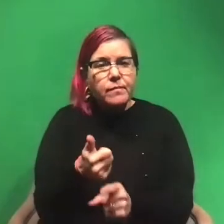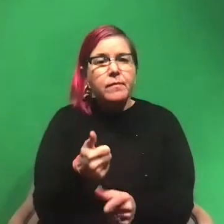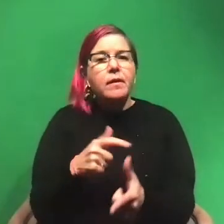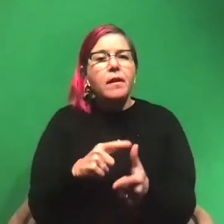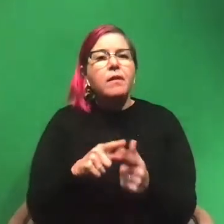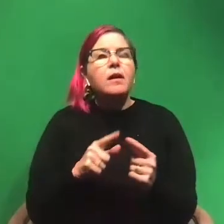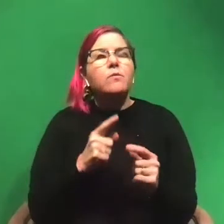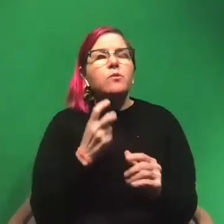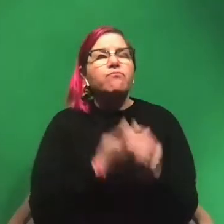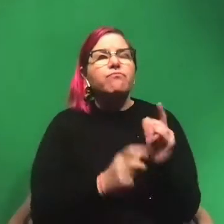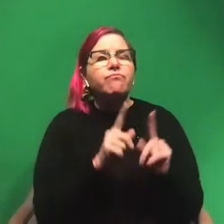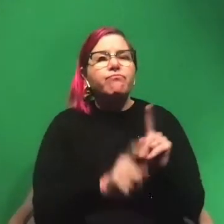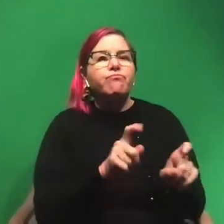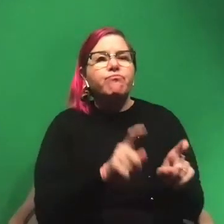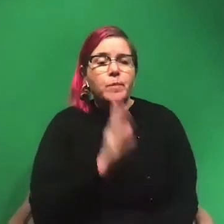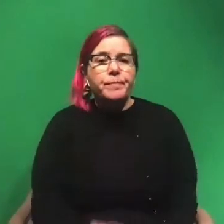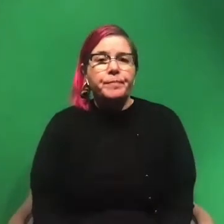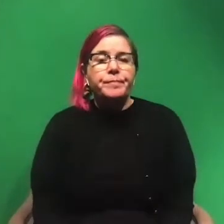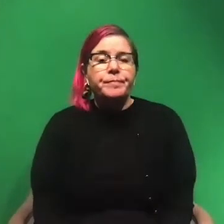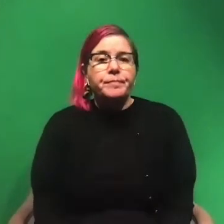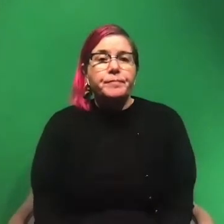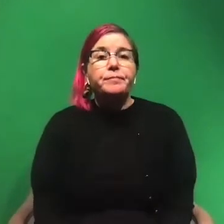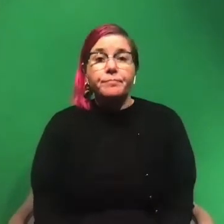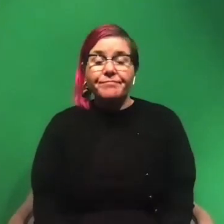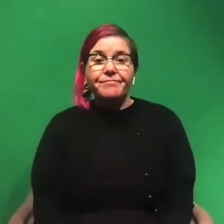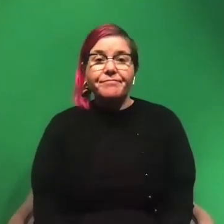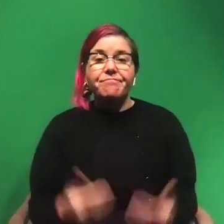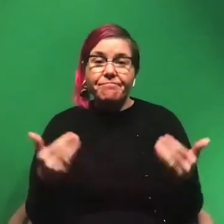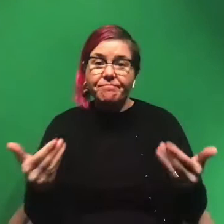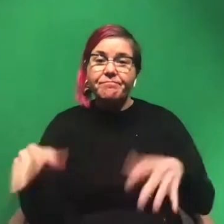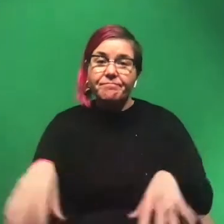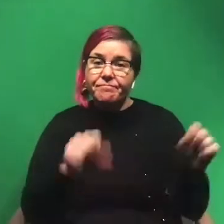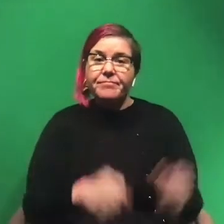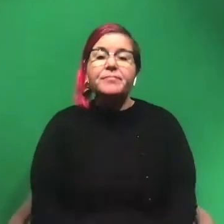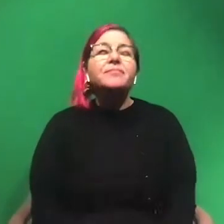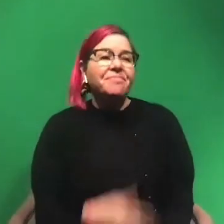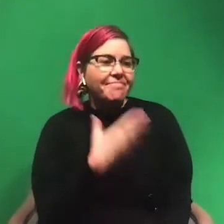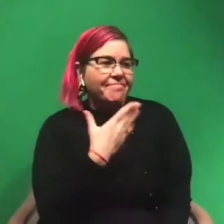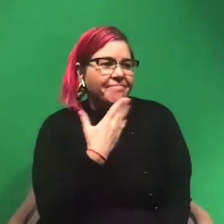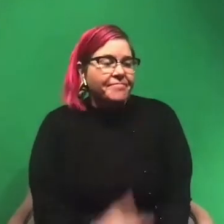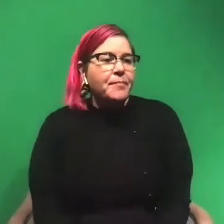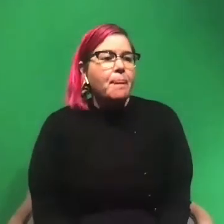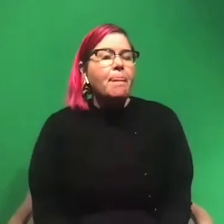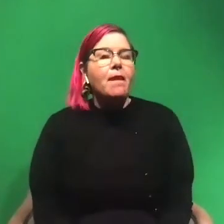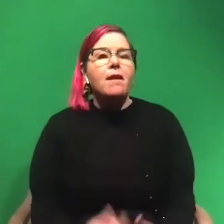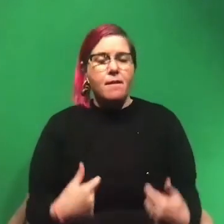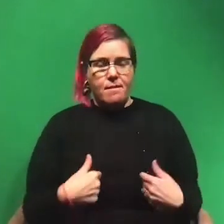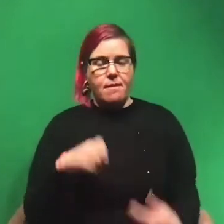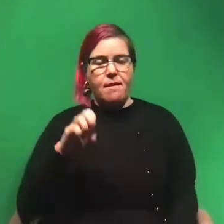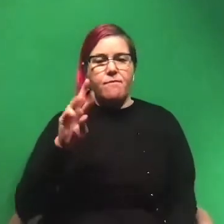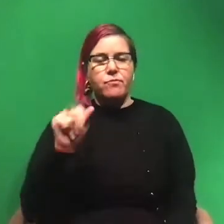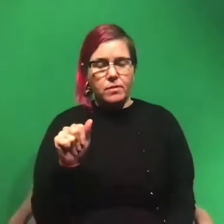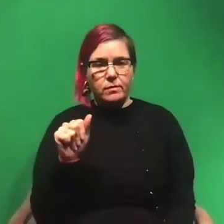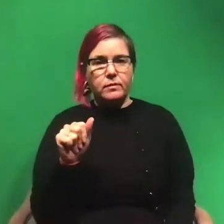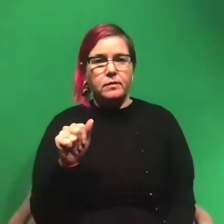get into all of your questions. All right, take it away. All right, thank you. So I am Efra. I've